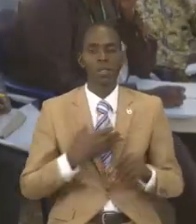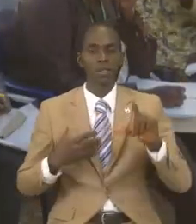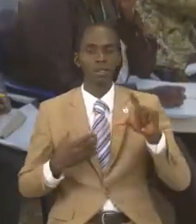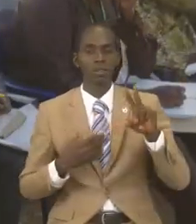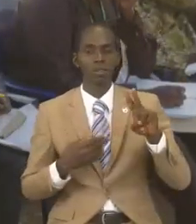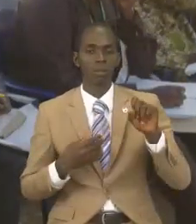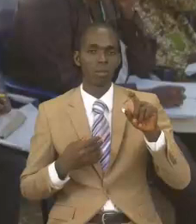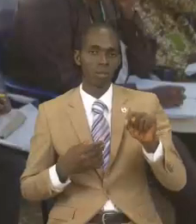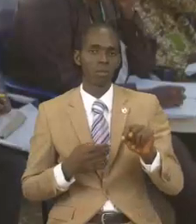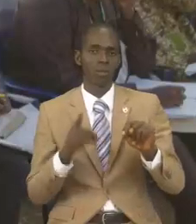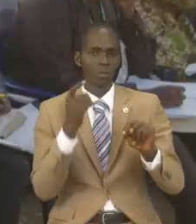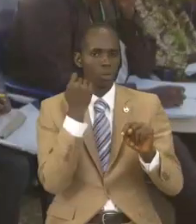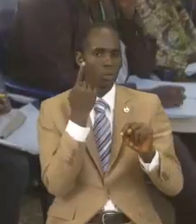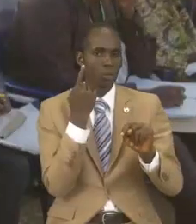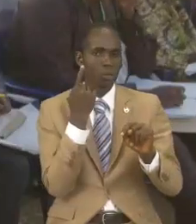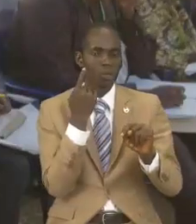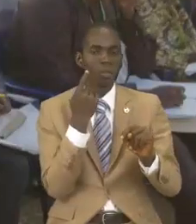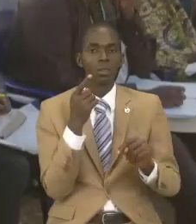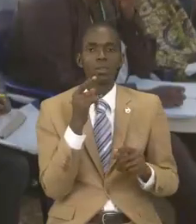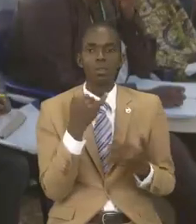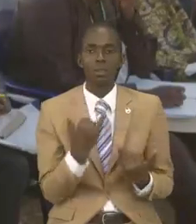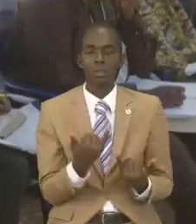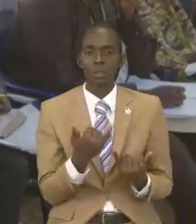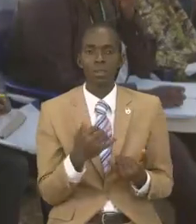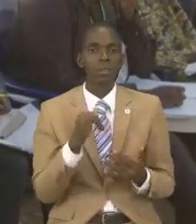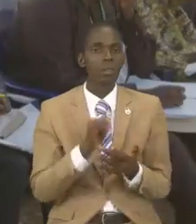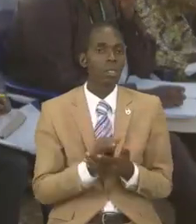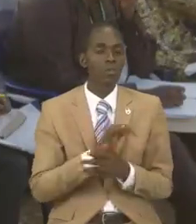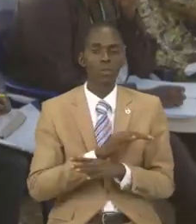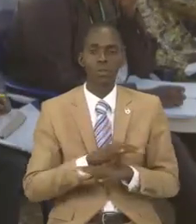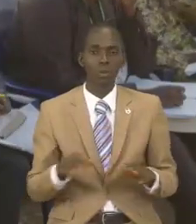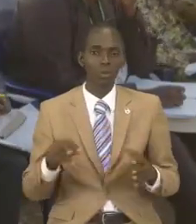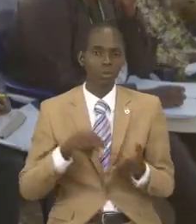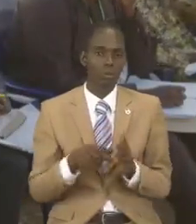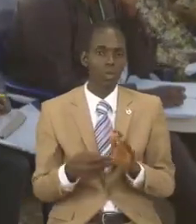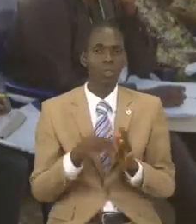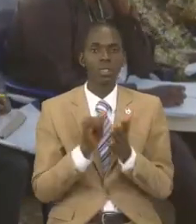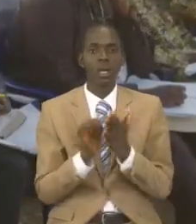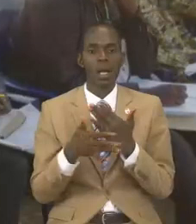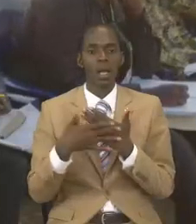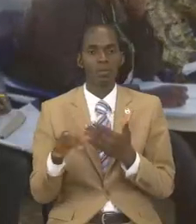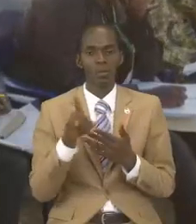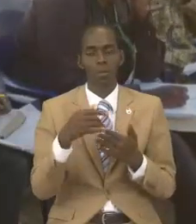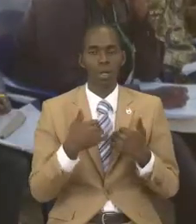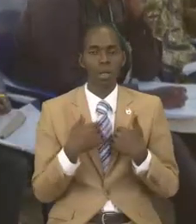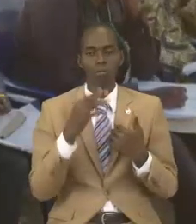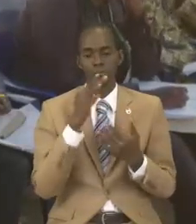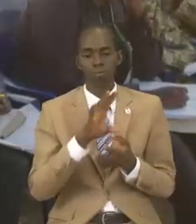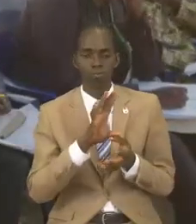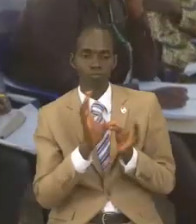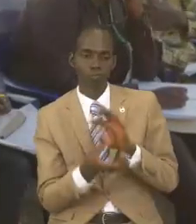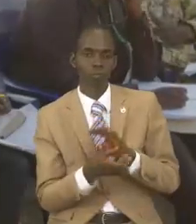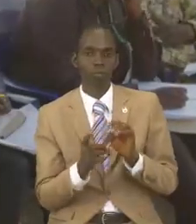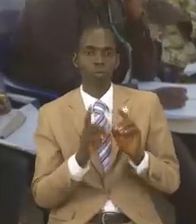Of course, you understand, that does not mean after conversion, then you went